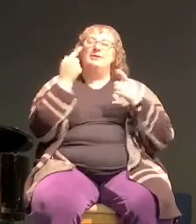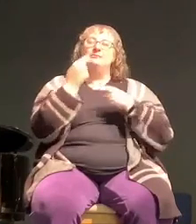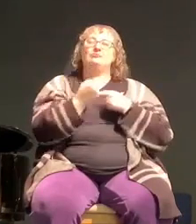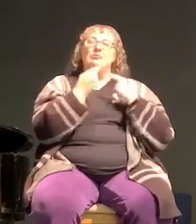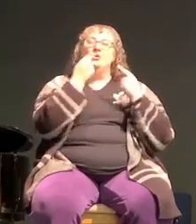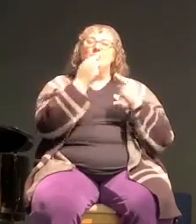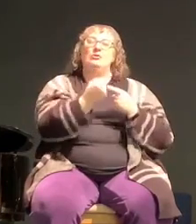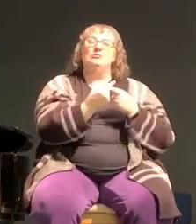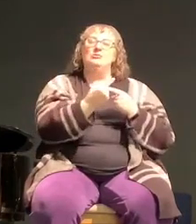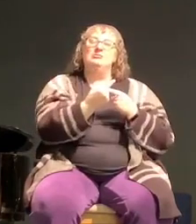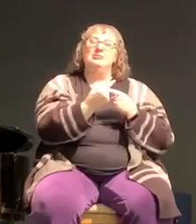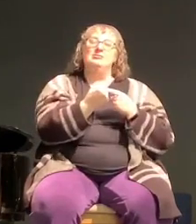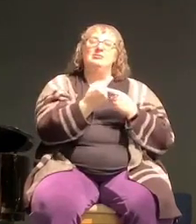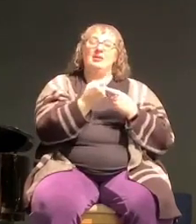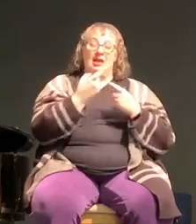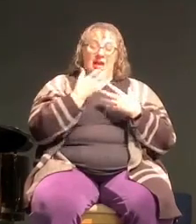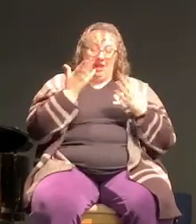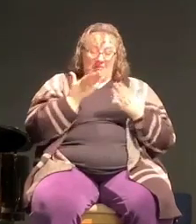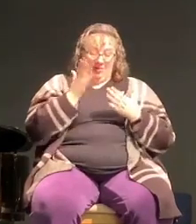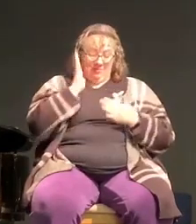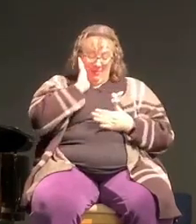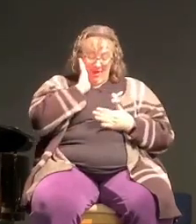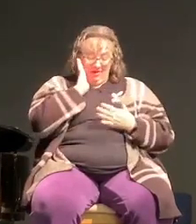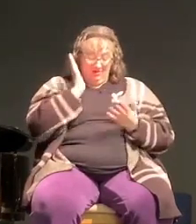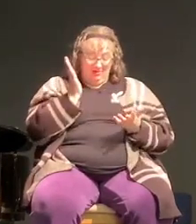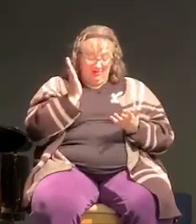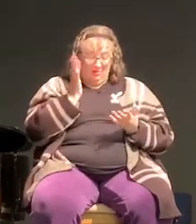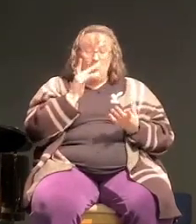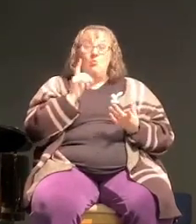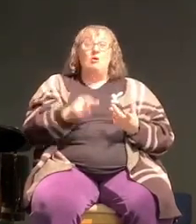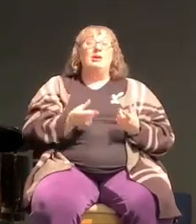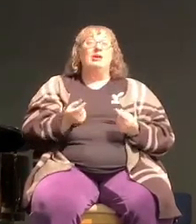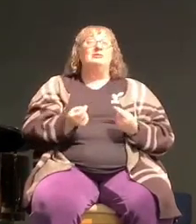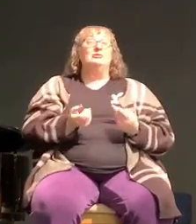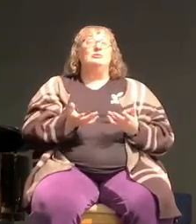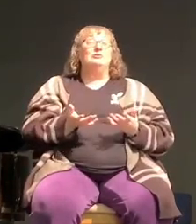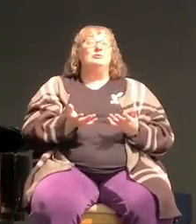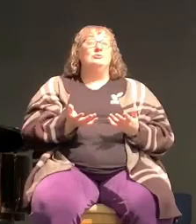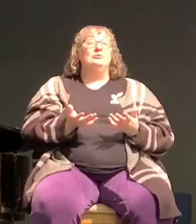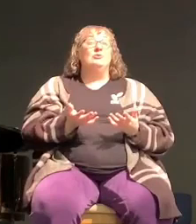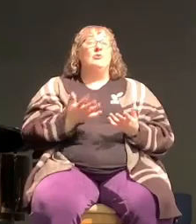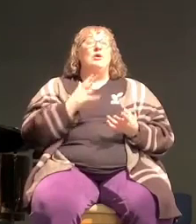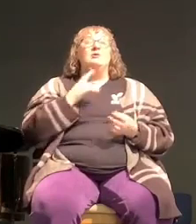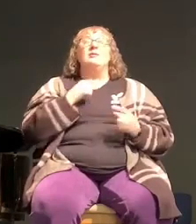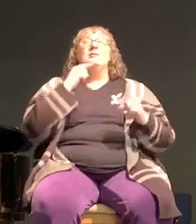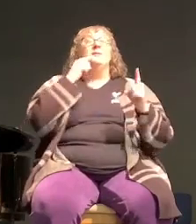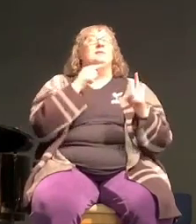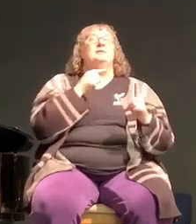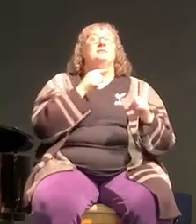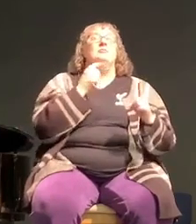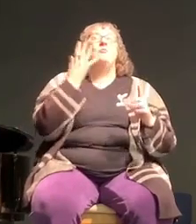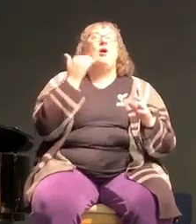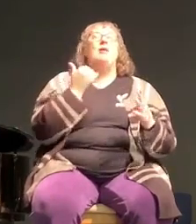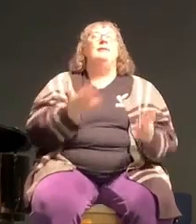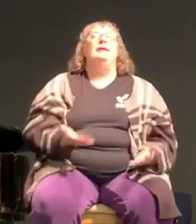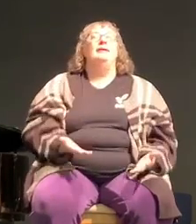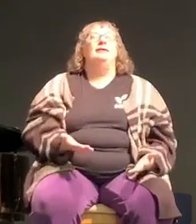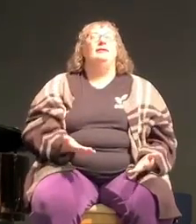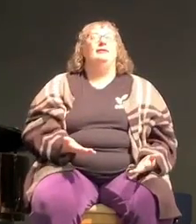her was, I'm here in bed. What can I do? What is my purpose? Why am I